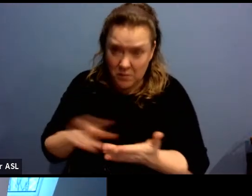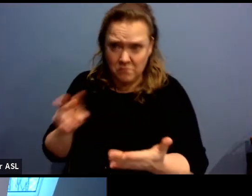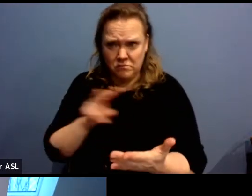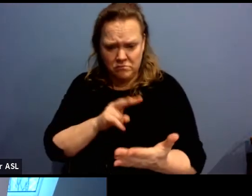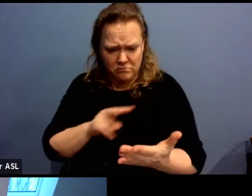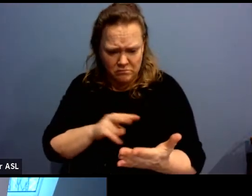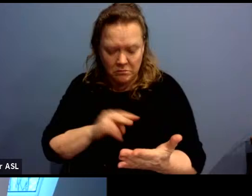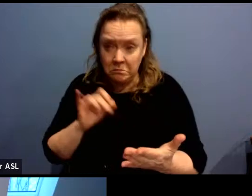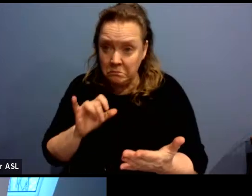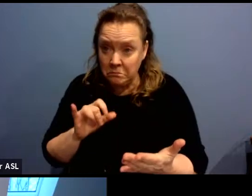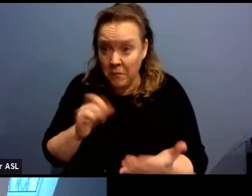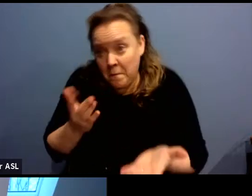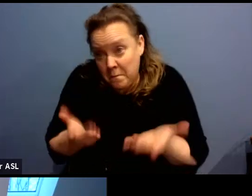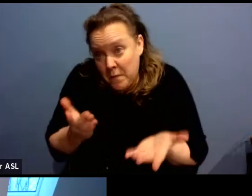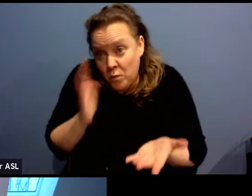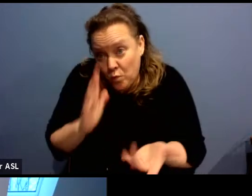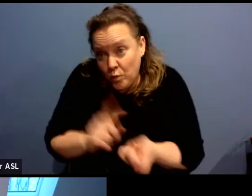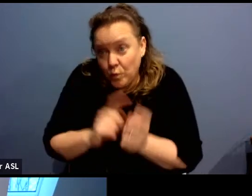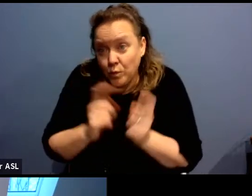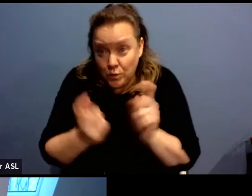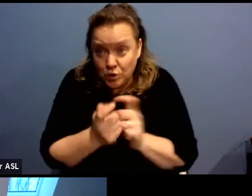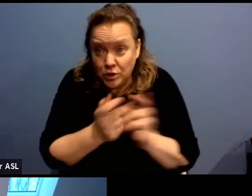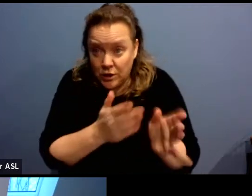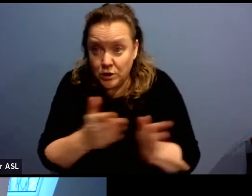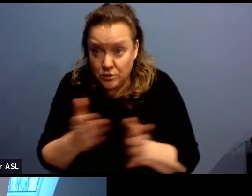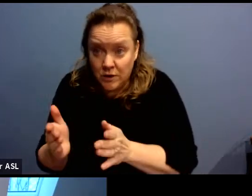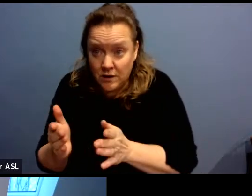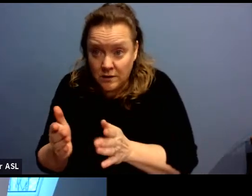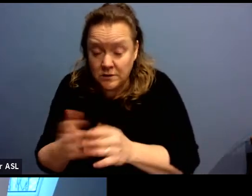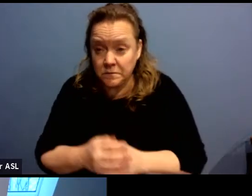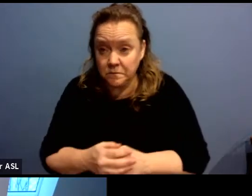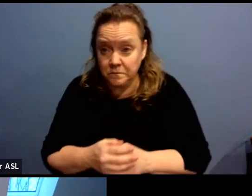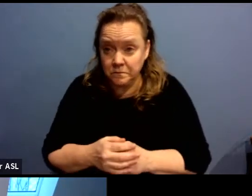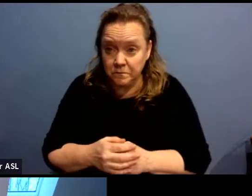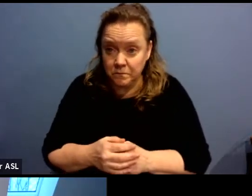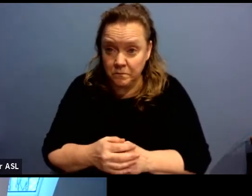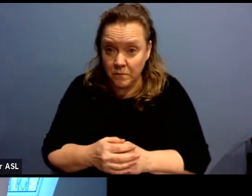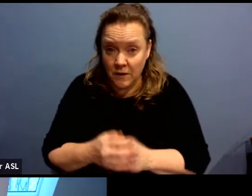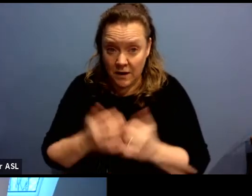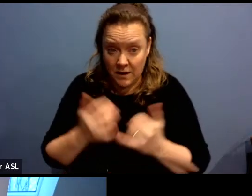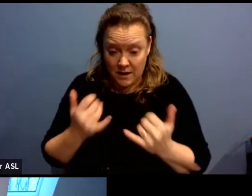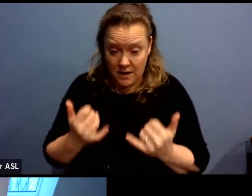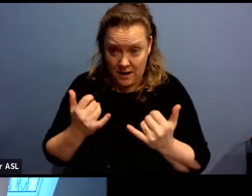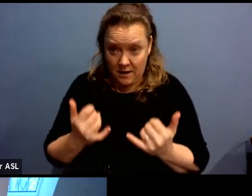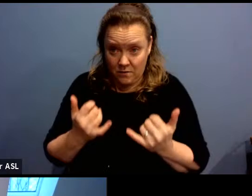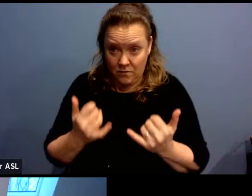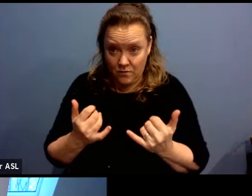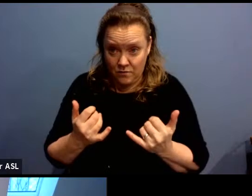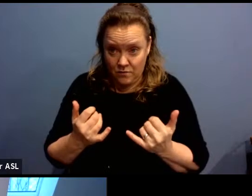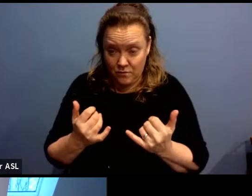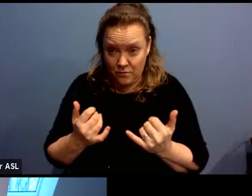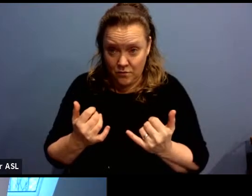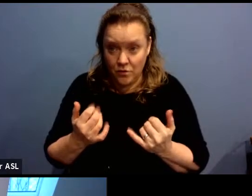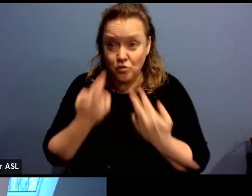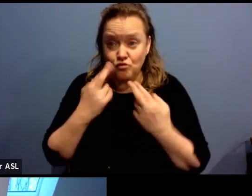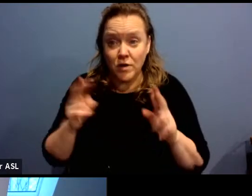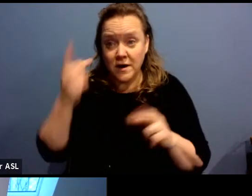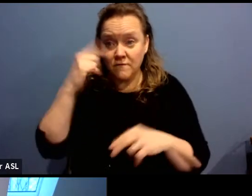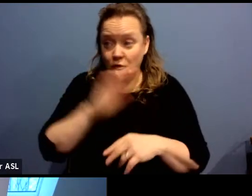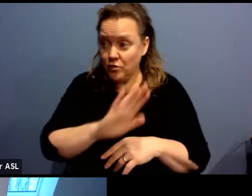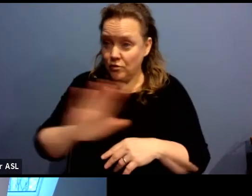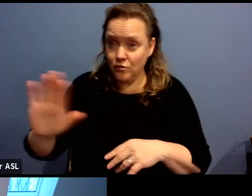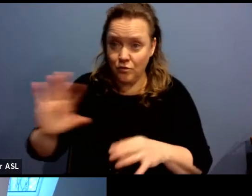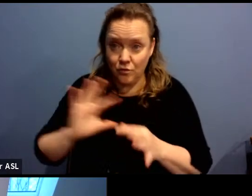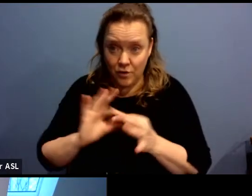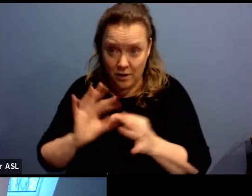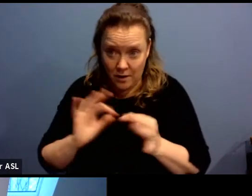and subsequent staff analysis. And now, finally, it's time to hear from you and